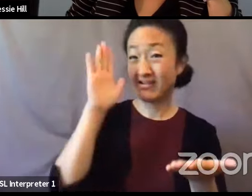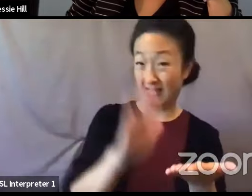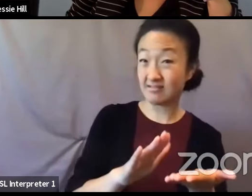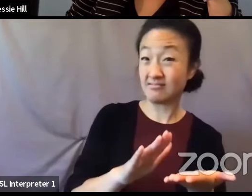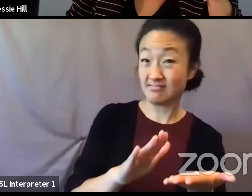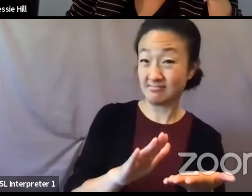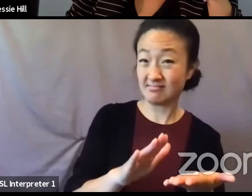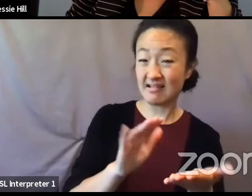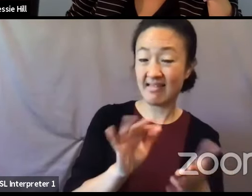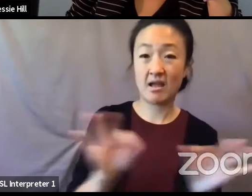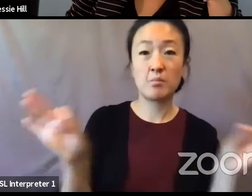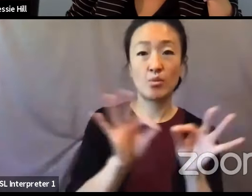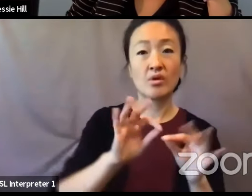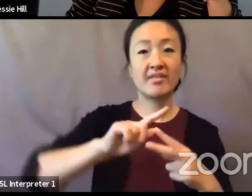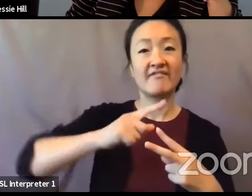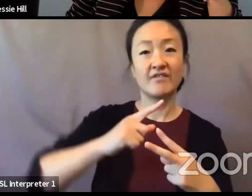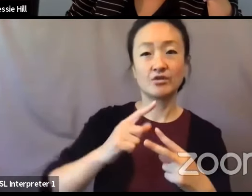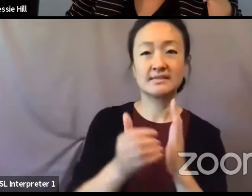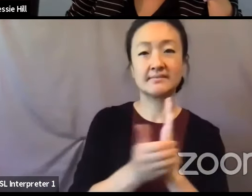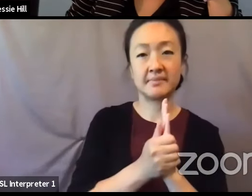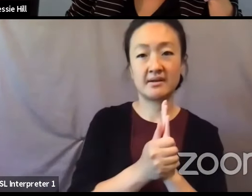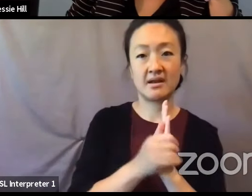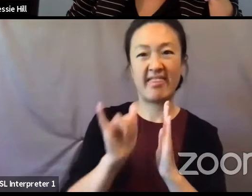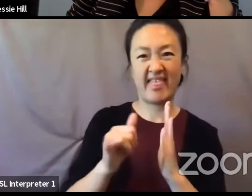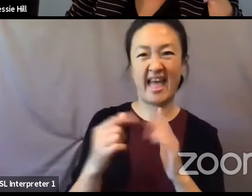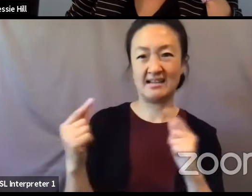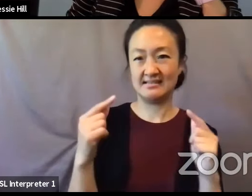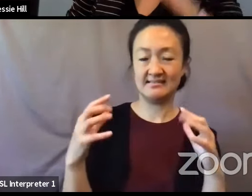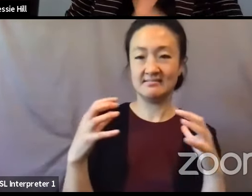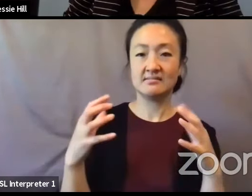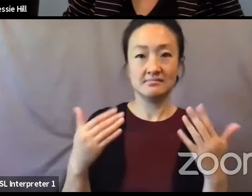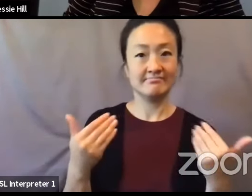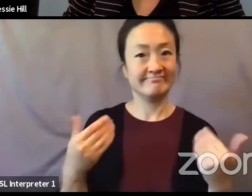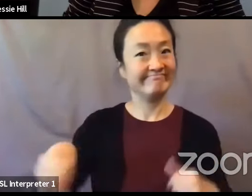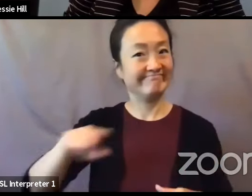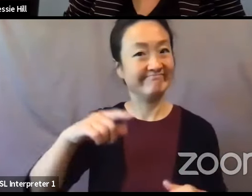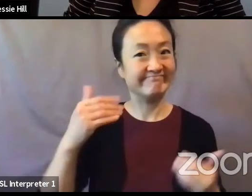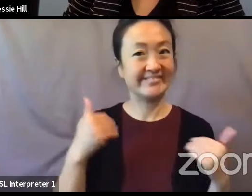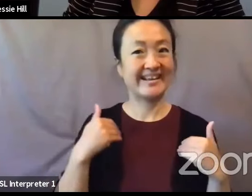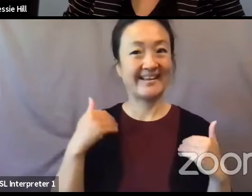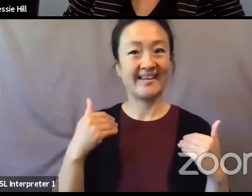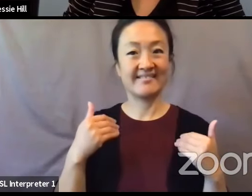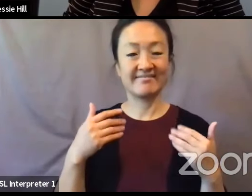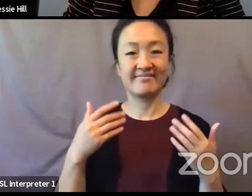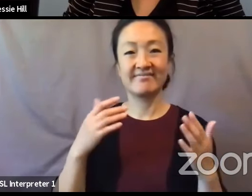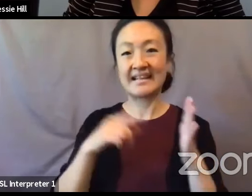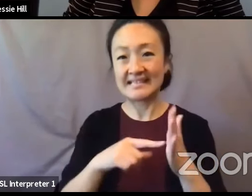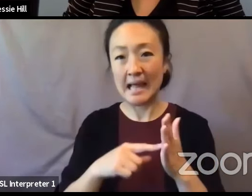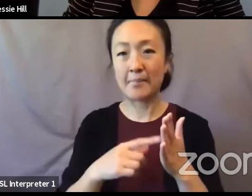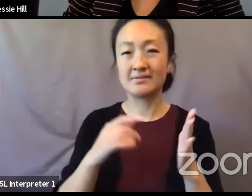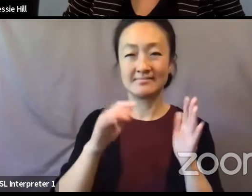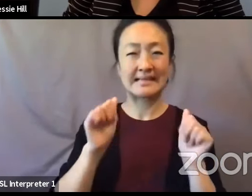Amendment. And I think that's a tension. I think we could all identify examples of that sort of tension.